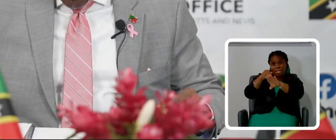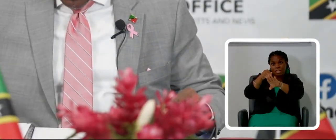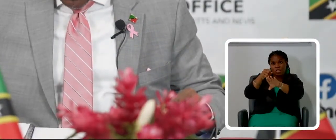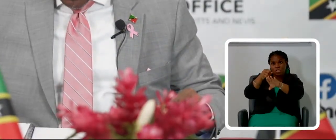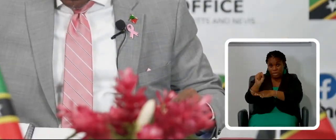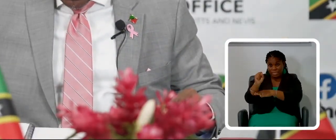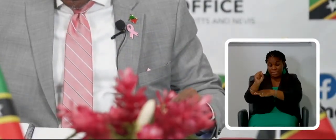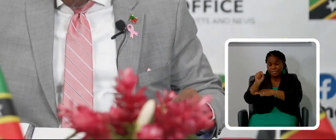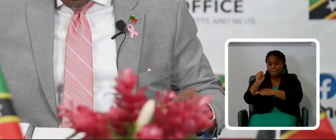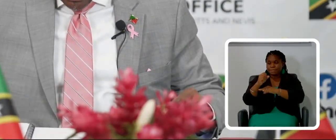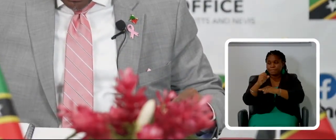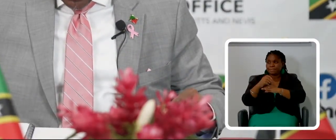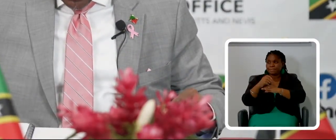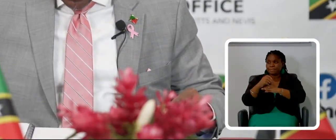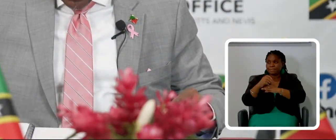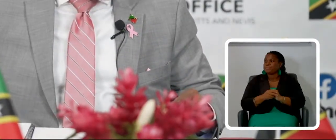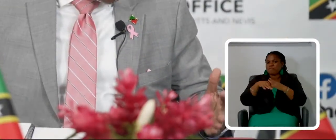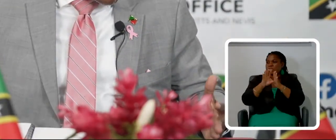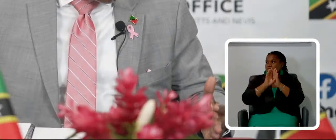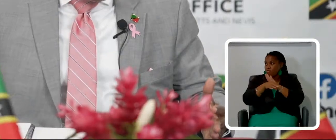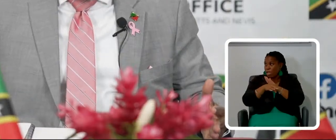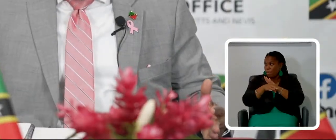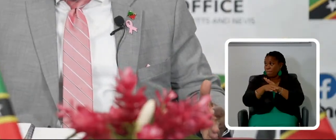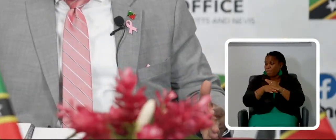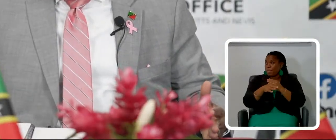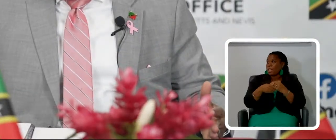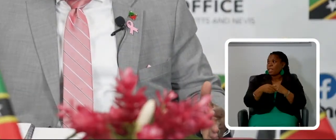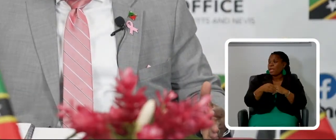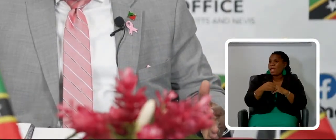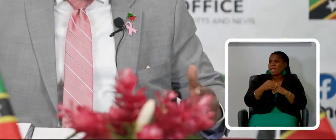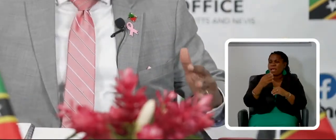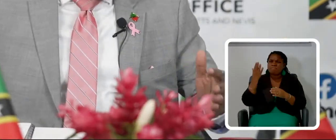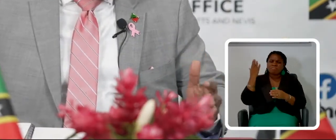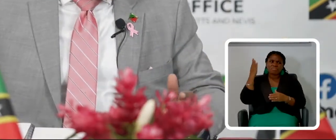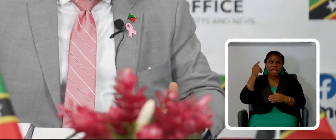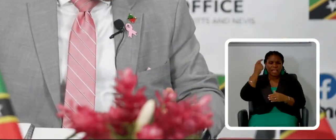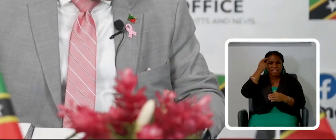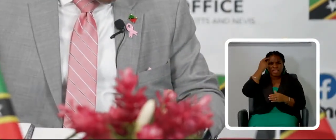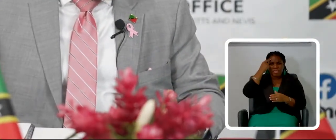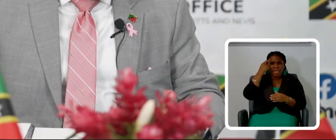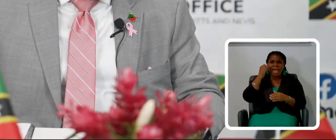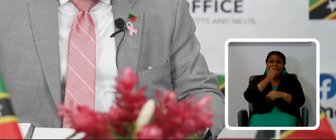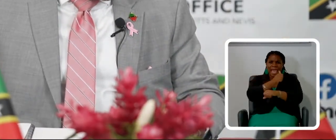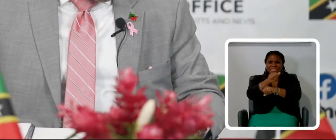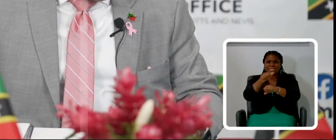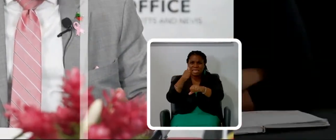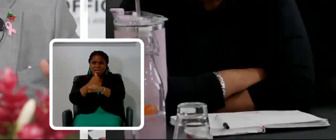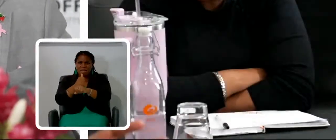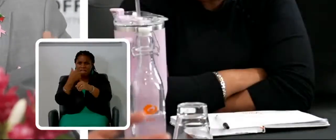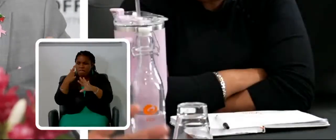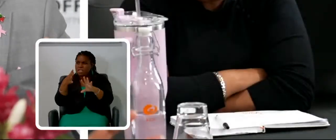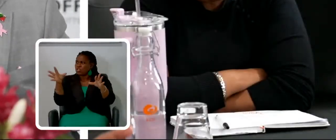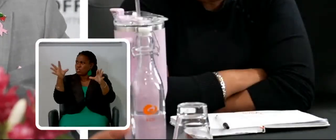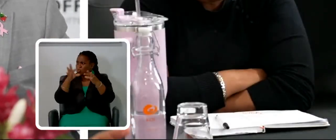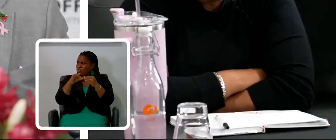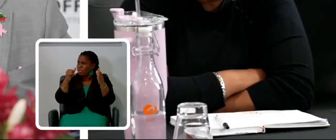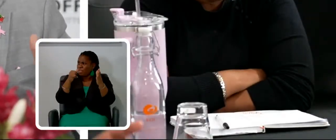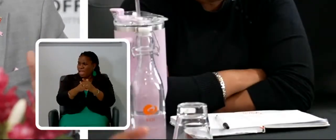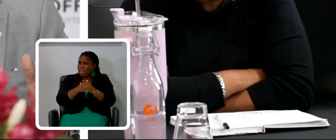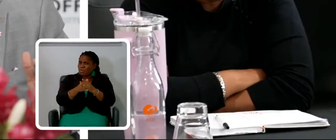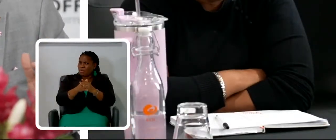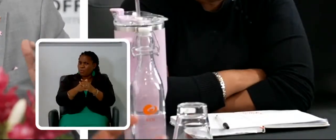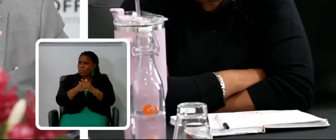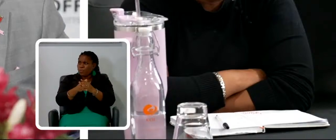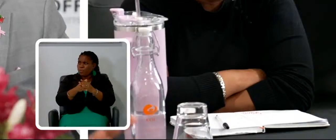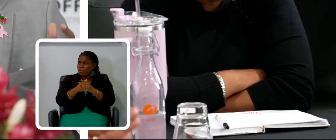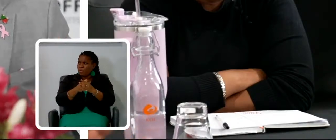before I came on. I think Antigua has joined it, and we will also be looking at it as well. That, I think, is the